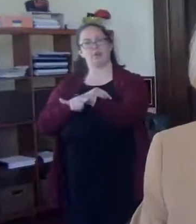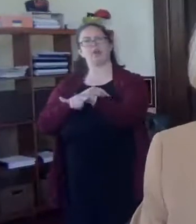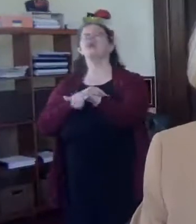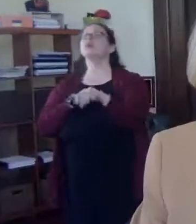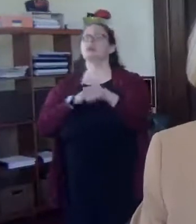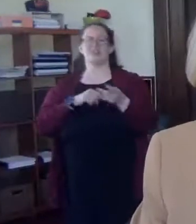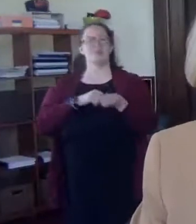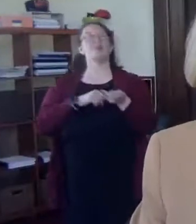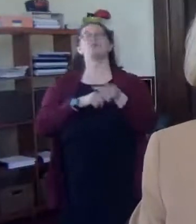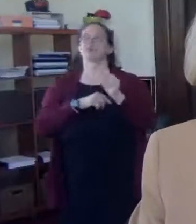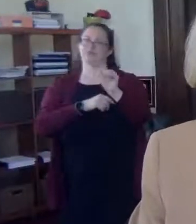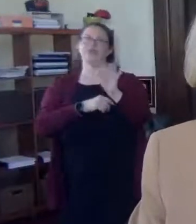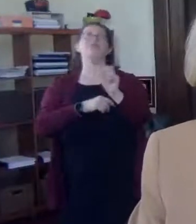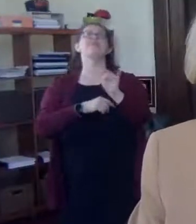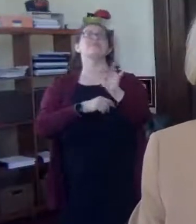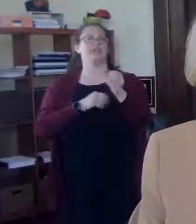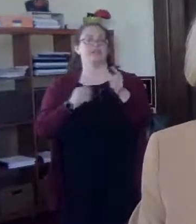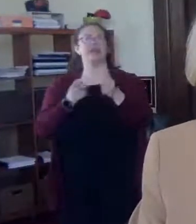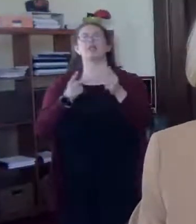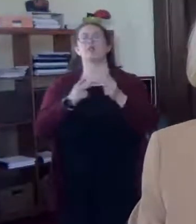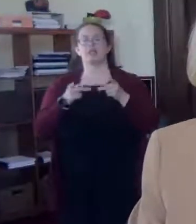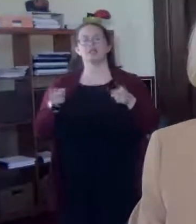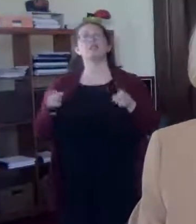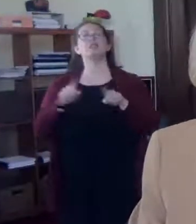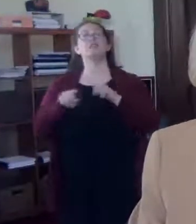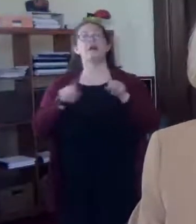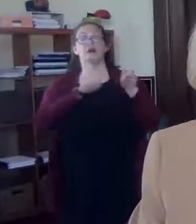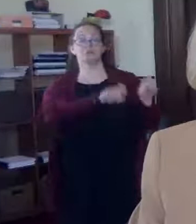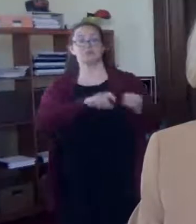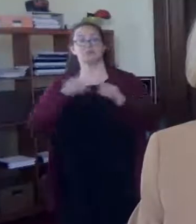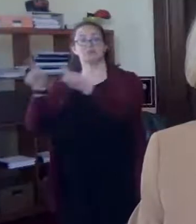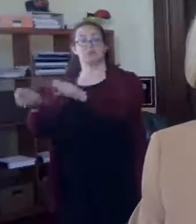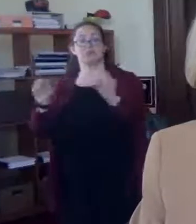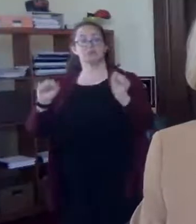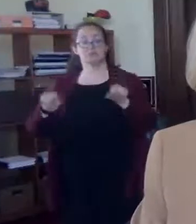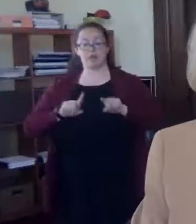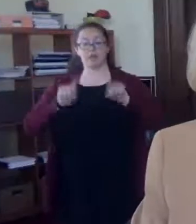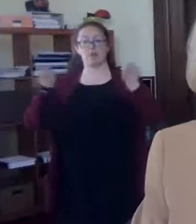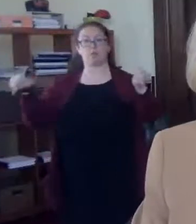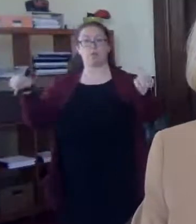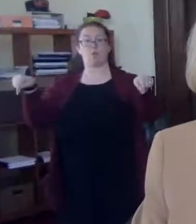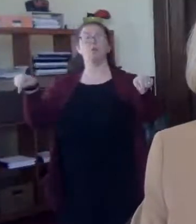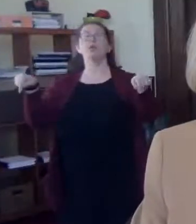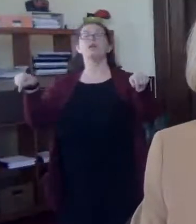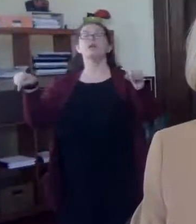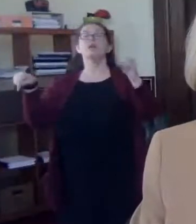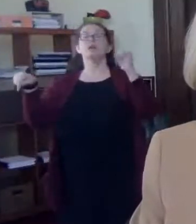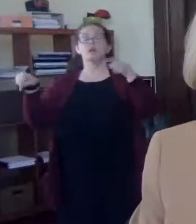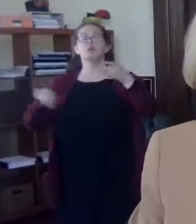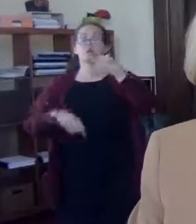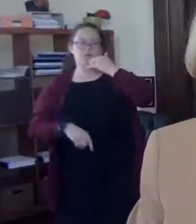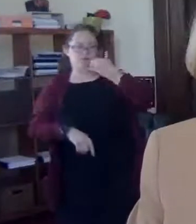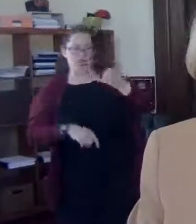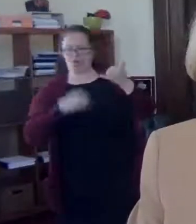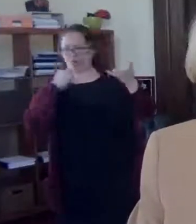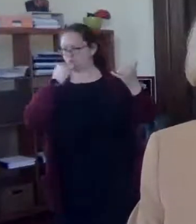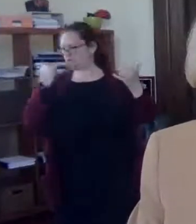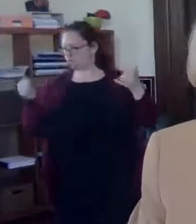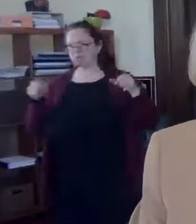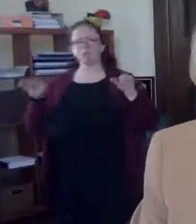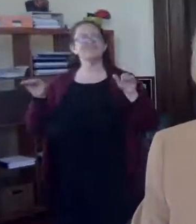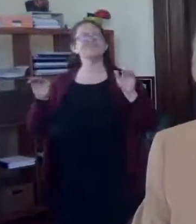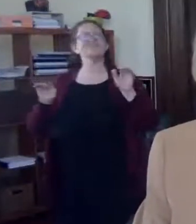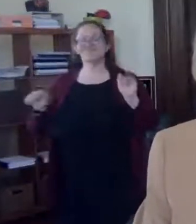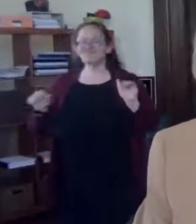Affinia sites, but they have tests now, and you can call, and if you meet the screening requirements, you can get an appointment